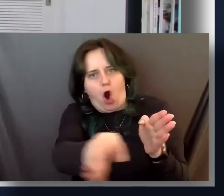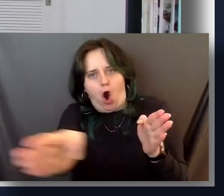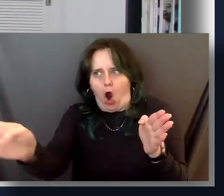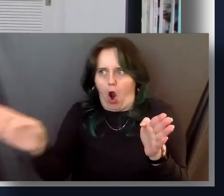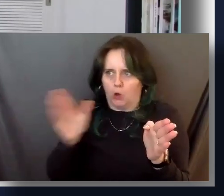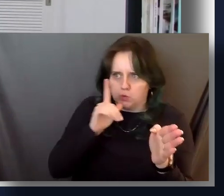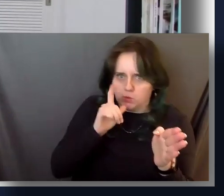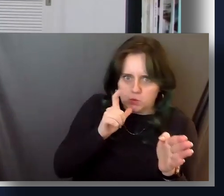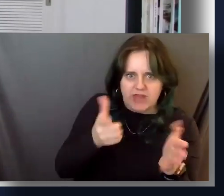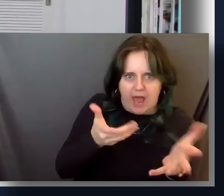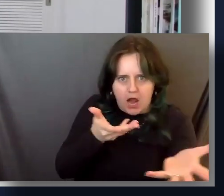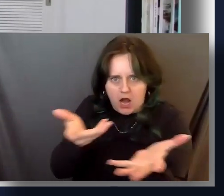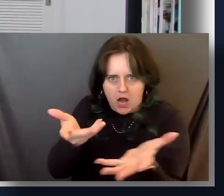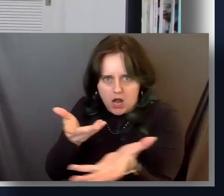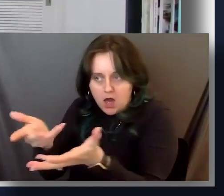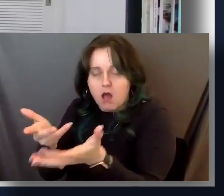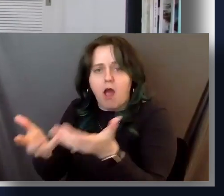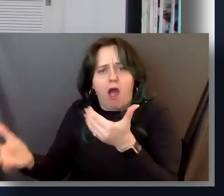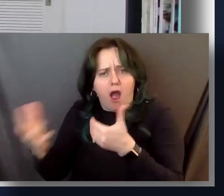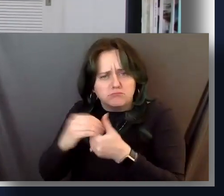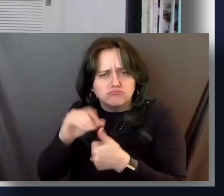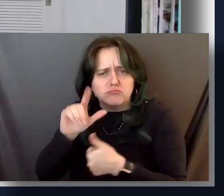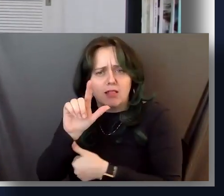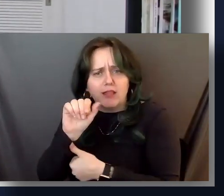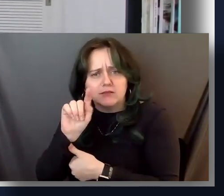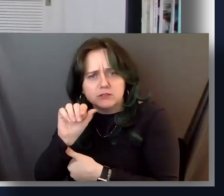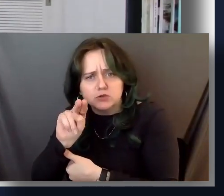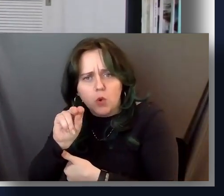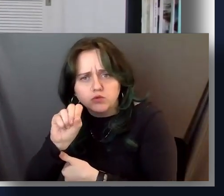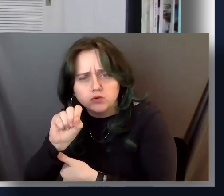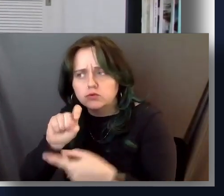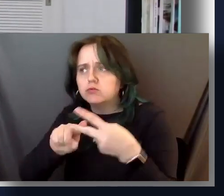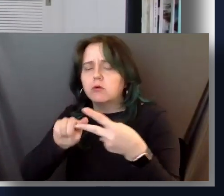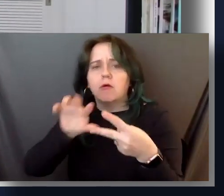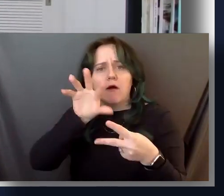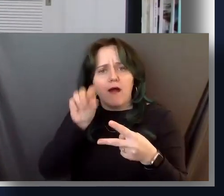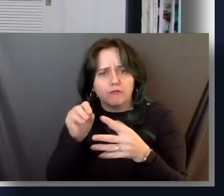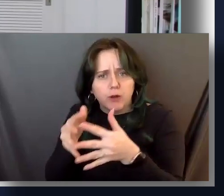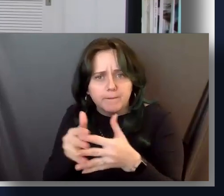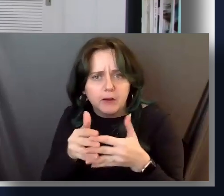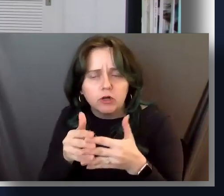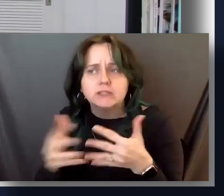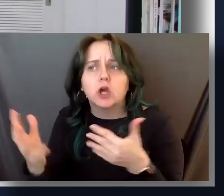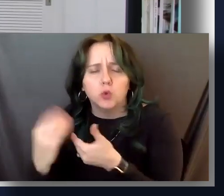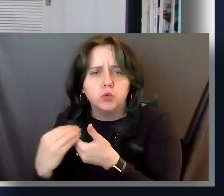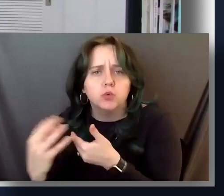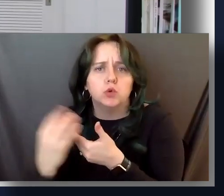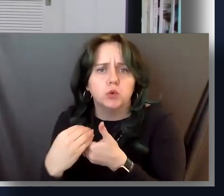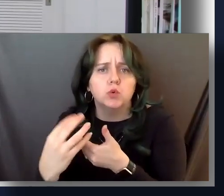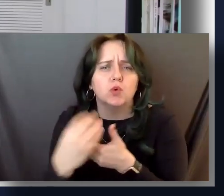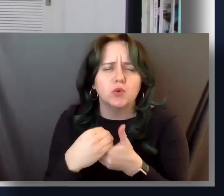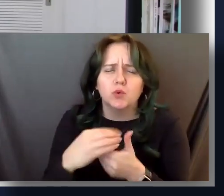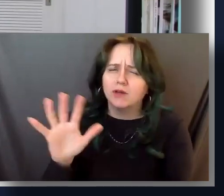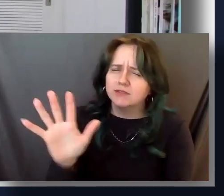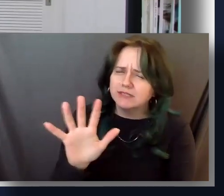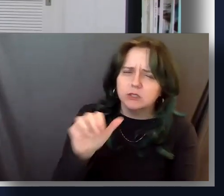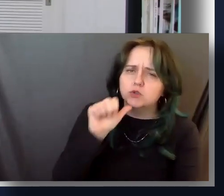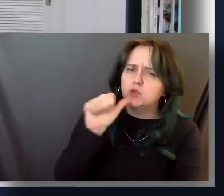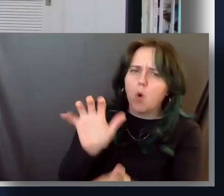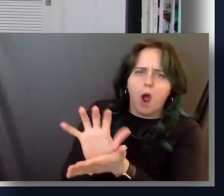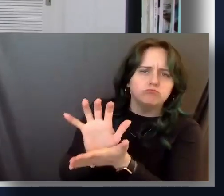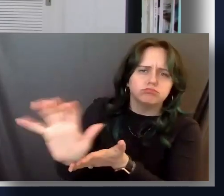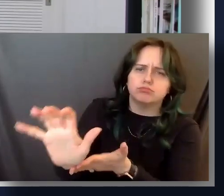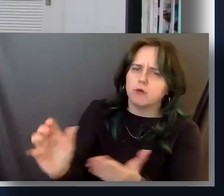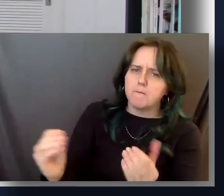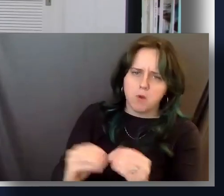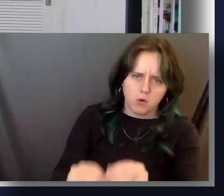their base to include Latinos and African Americans, rather than to alienate